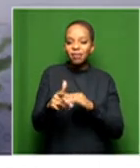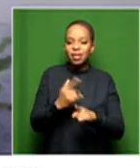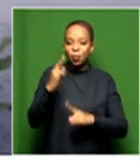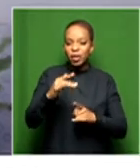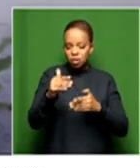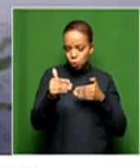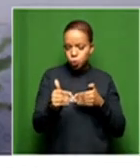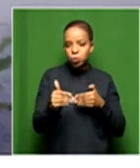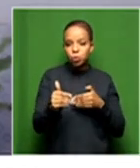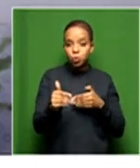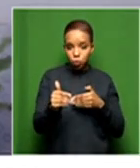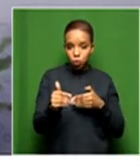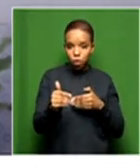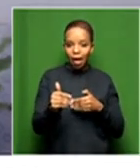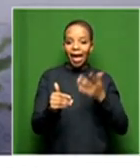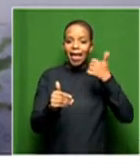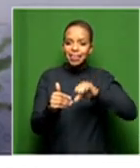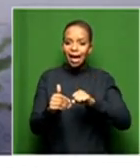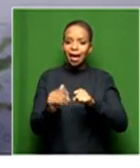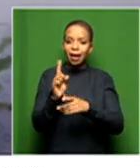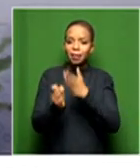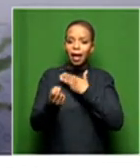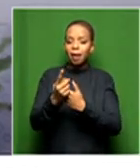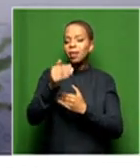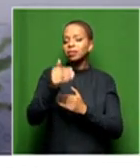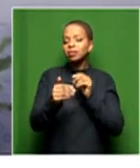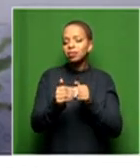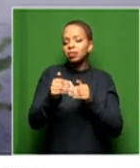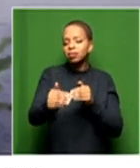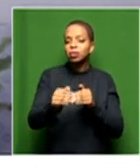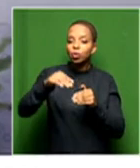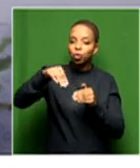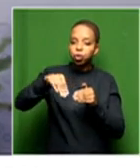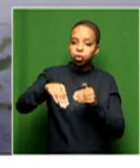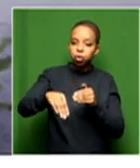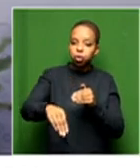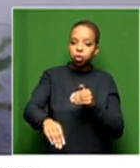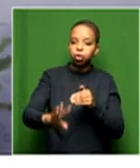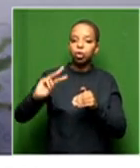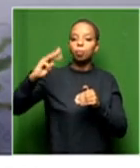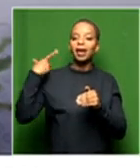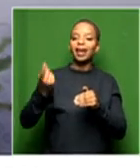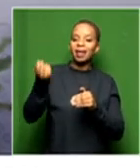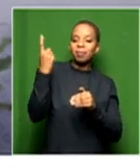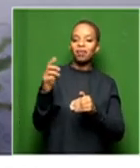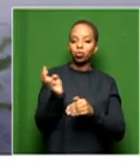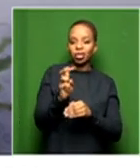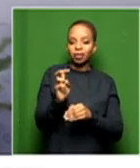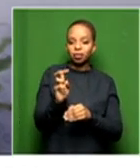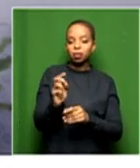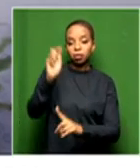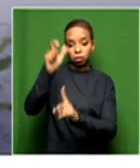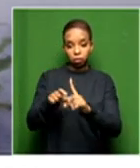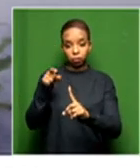your typical emotional climate. So if you were somebody that was particularly depressed or anxious or down about life,